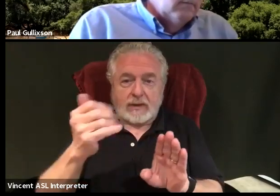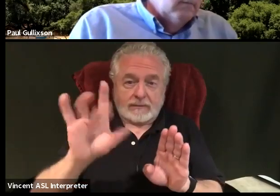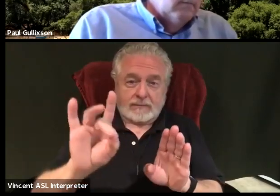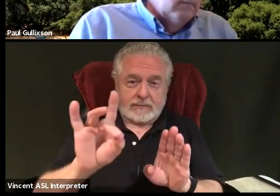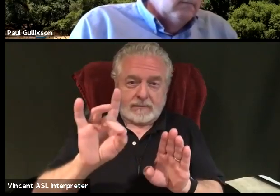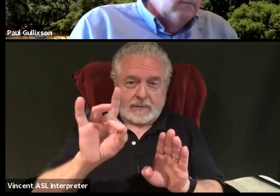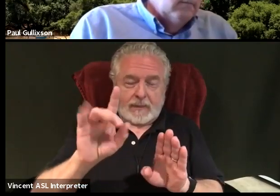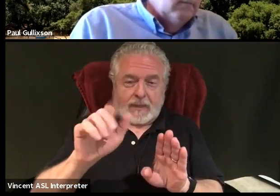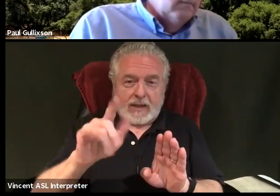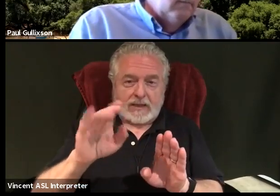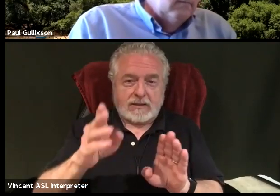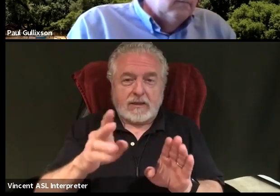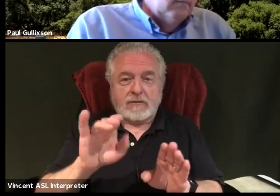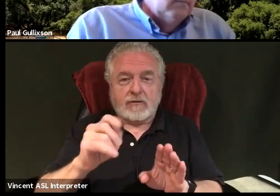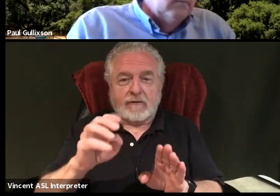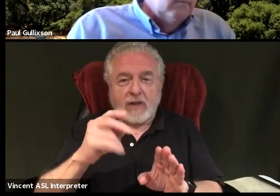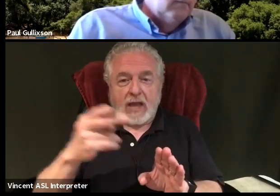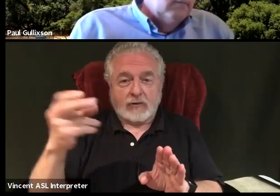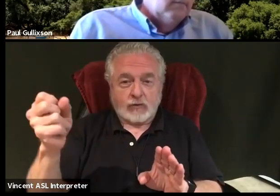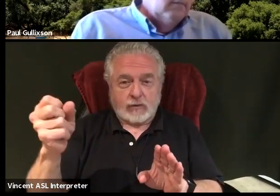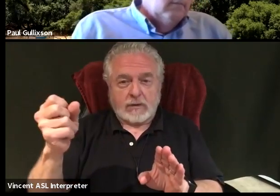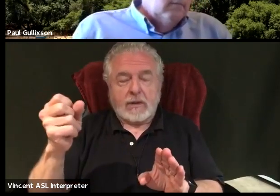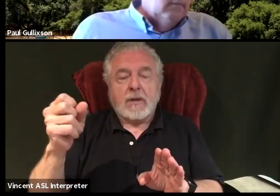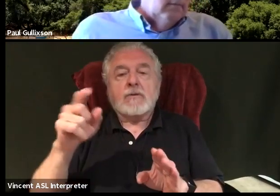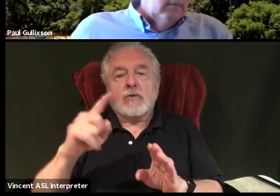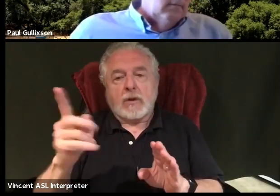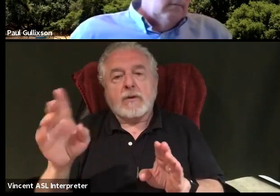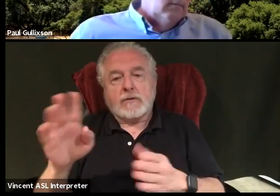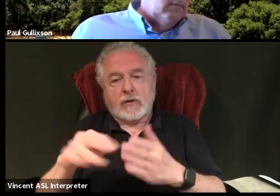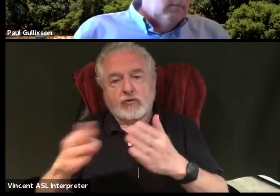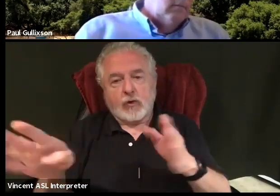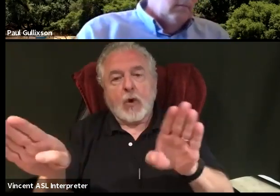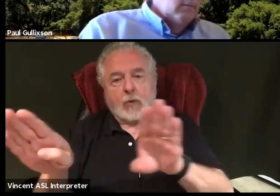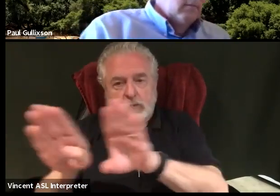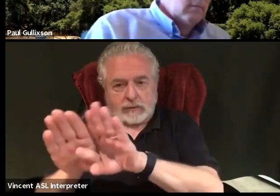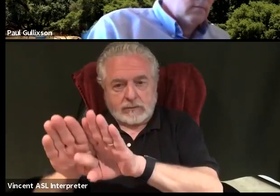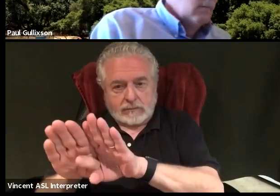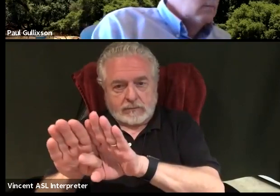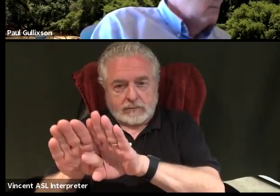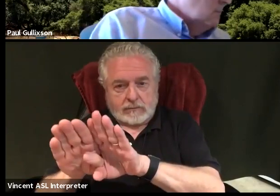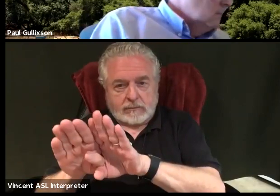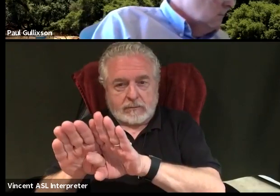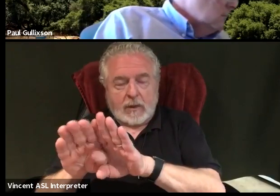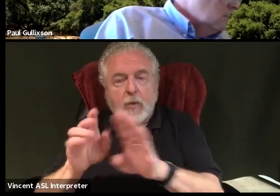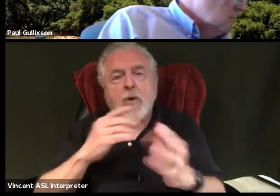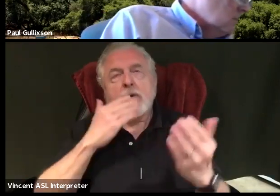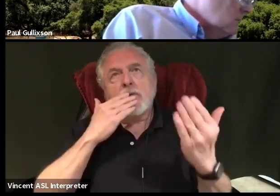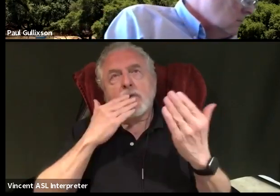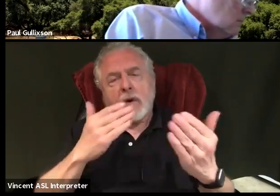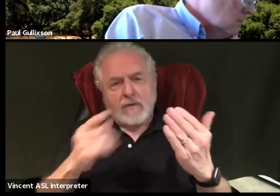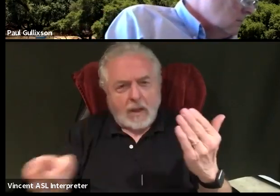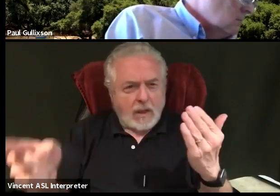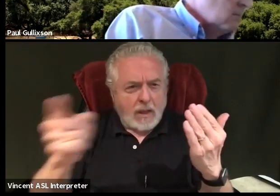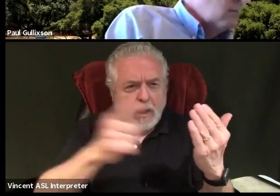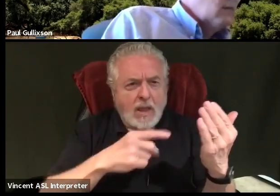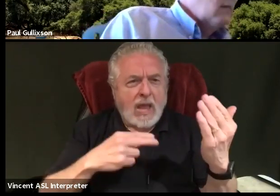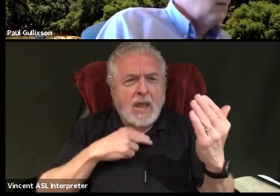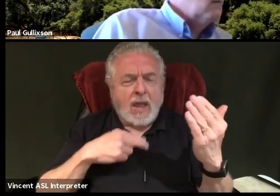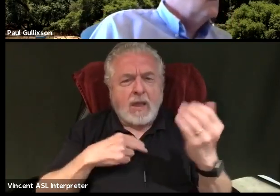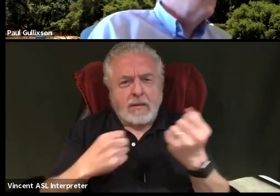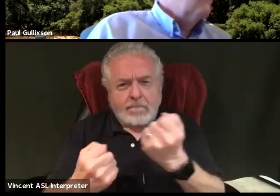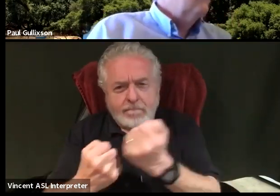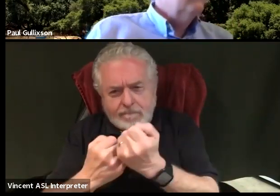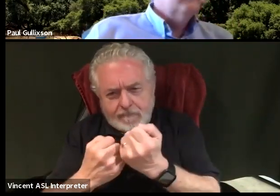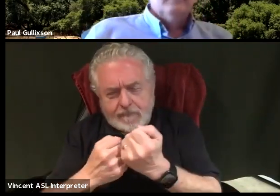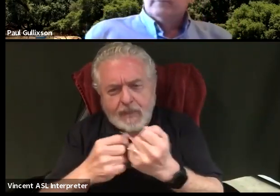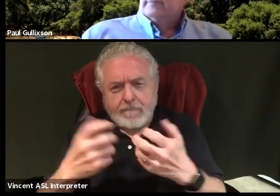the Alliance Clinic at Healdsburg High School is tentatively scheduled to close. We're grateful to all of our healthcare partners and the legions